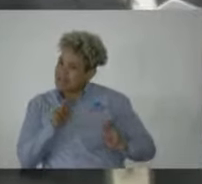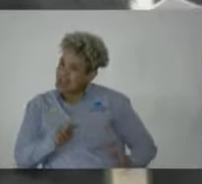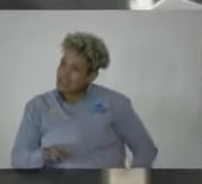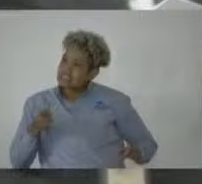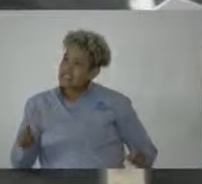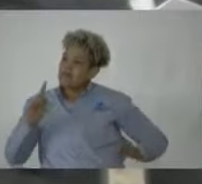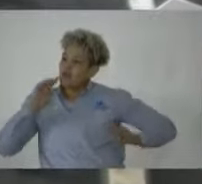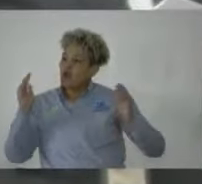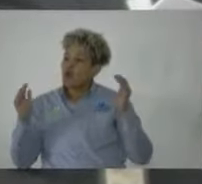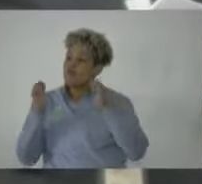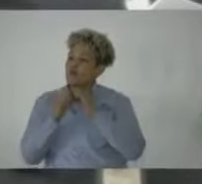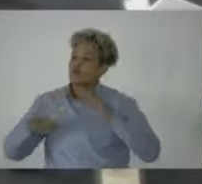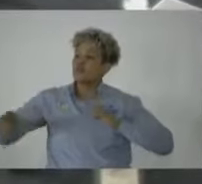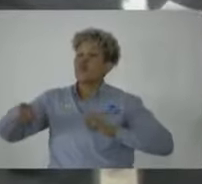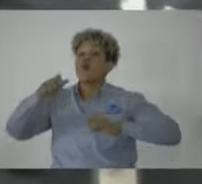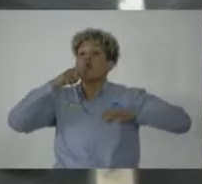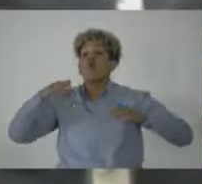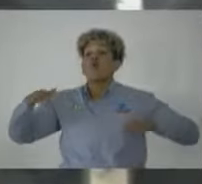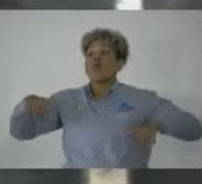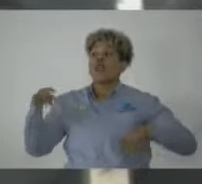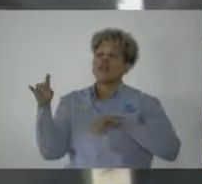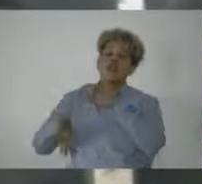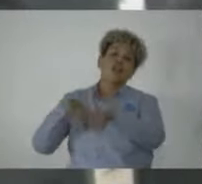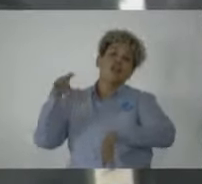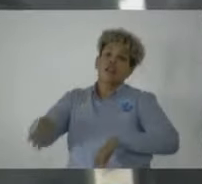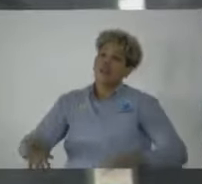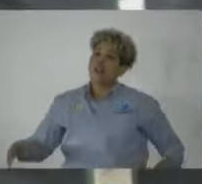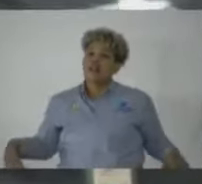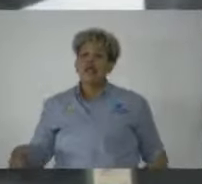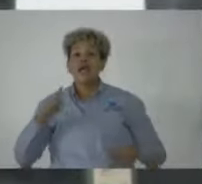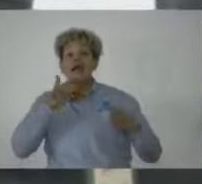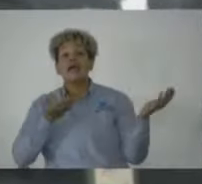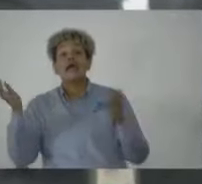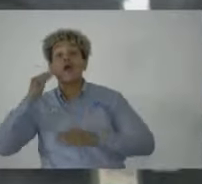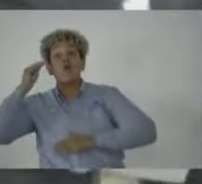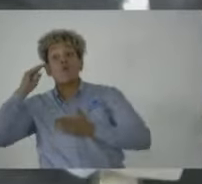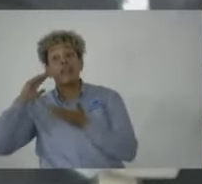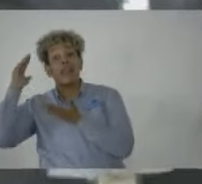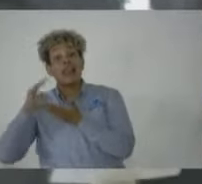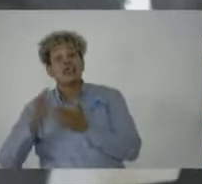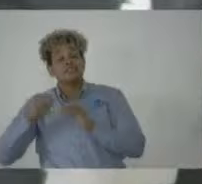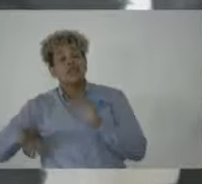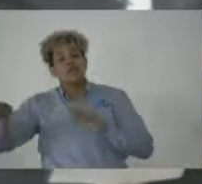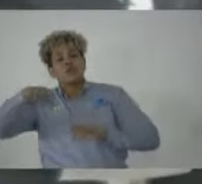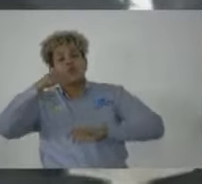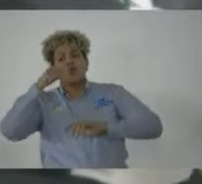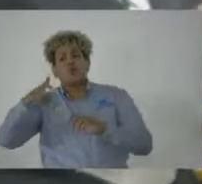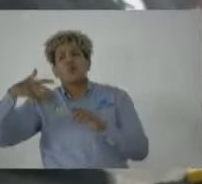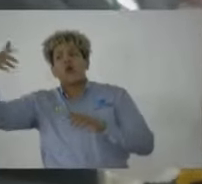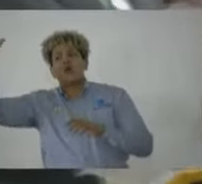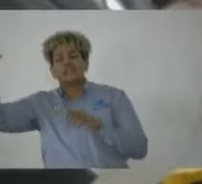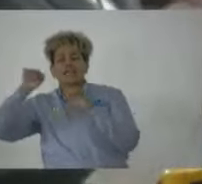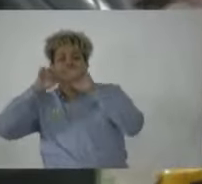as compared to those who are not contributing and take home less than those who are outside the system who are earning